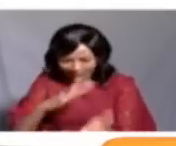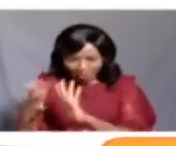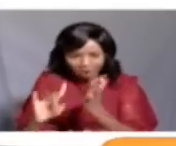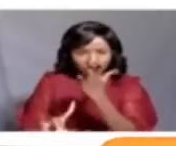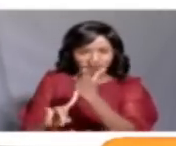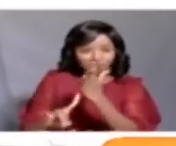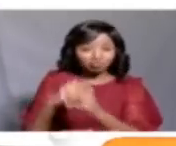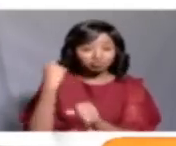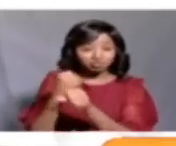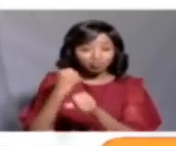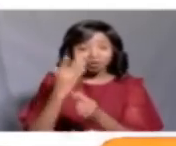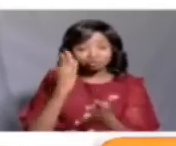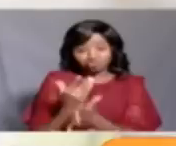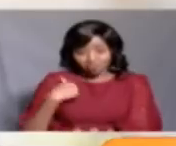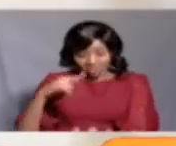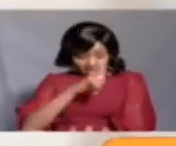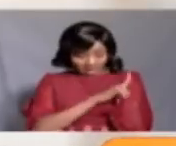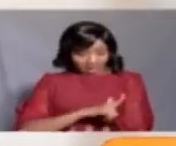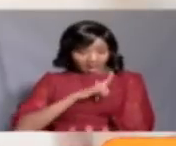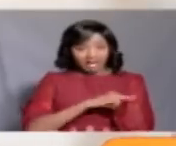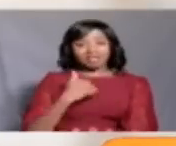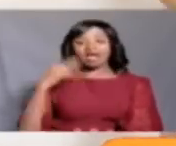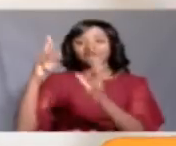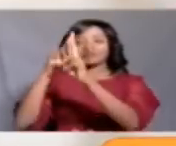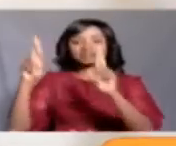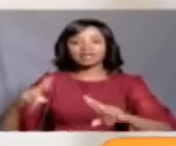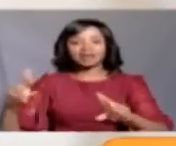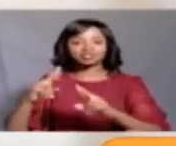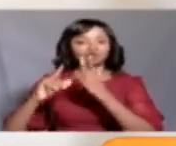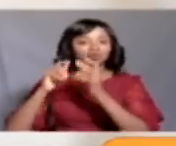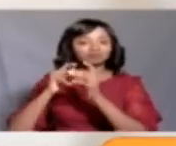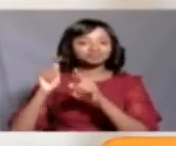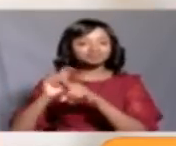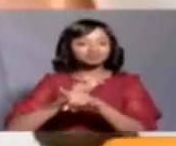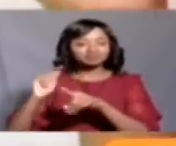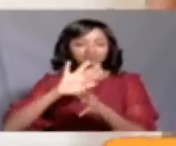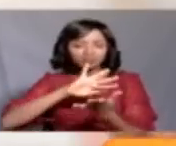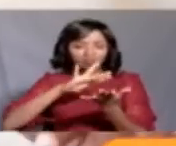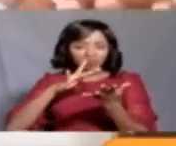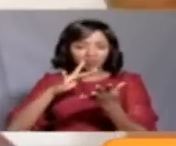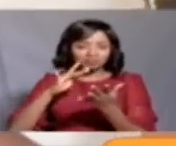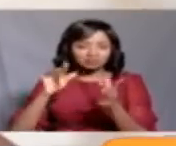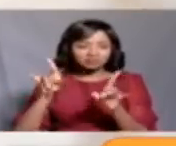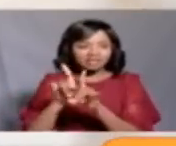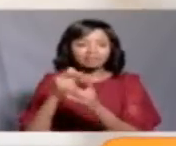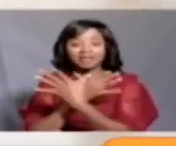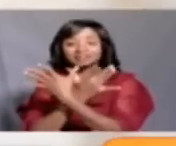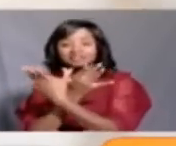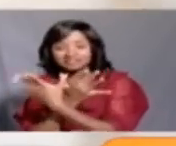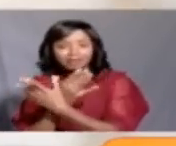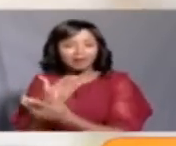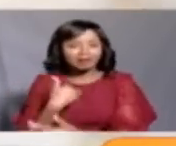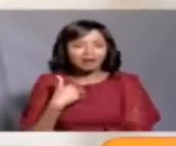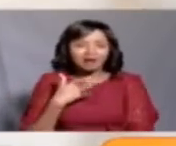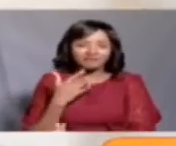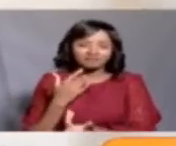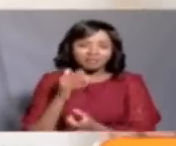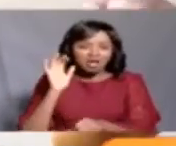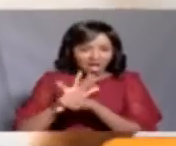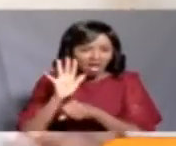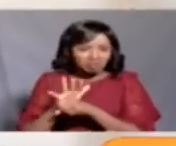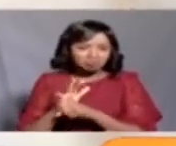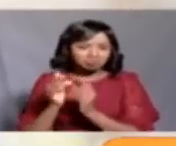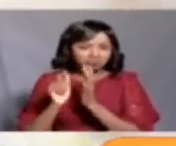I've been lucky enough to have international trainings on the soft skills side. In Germany, I had a lot on international